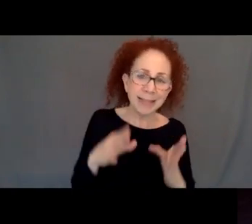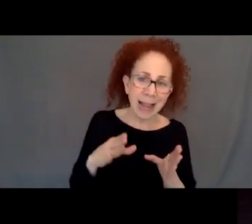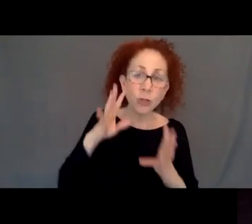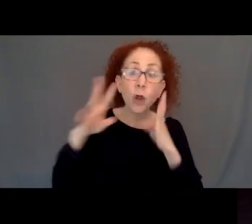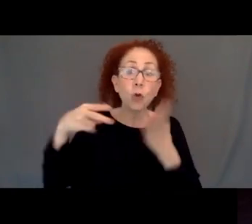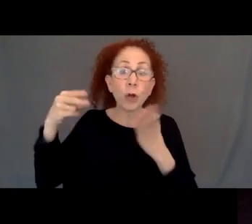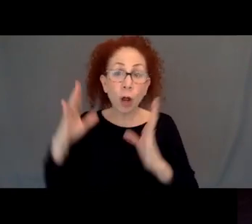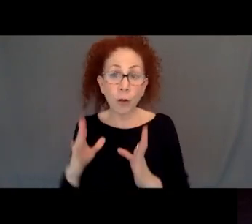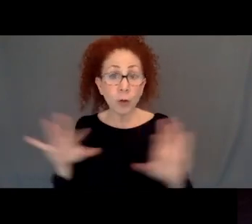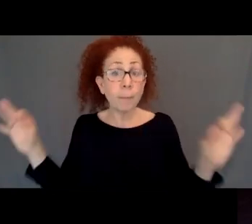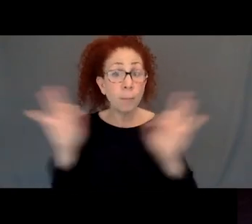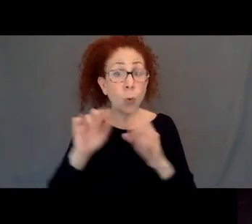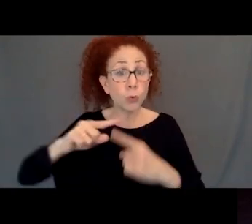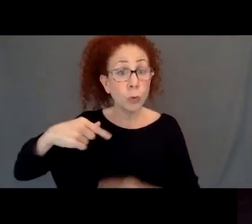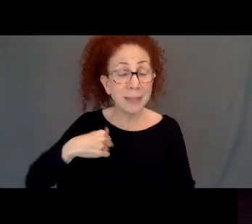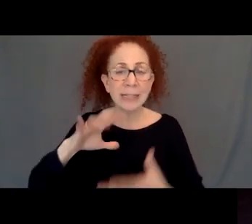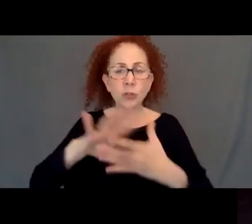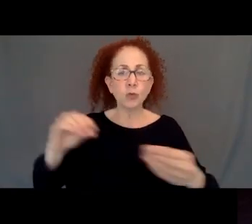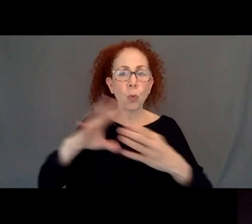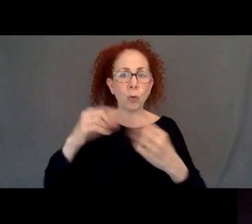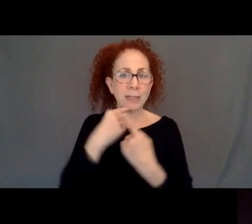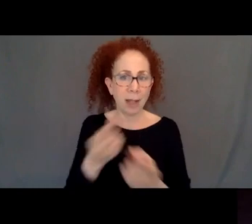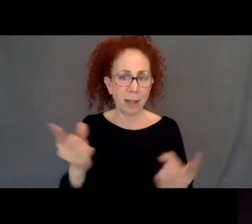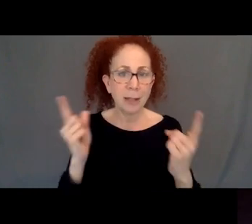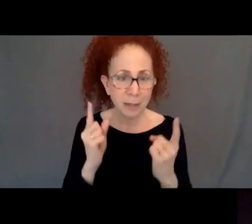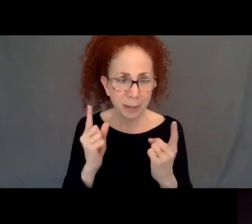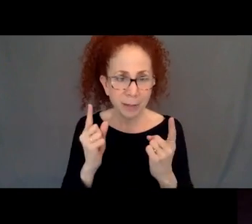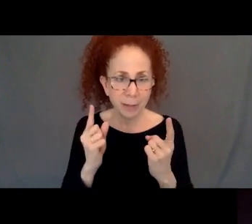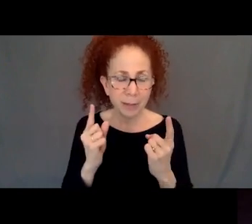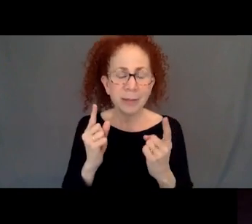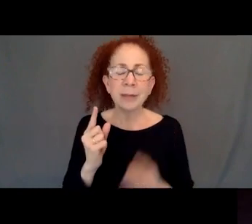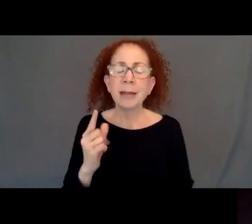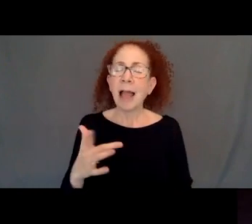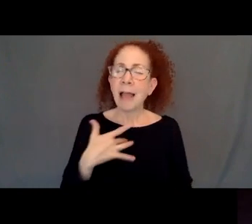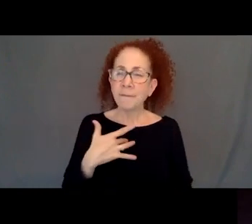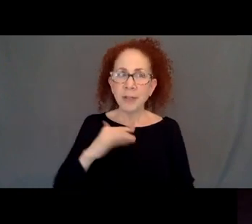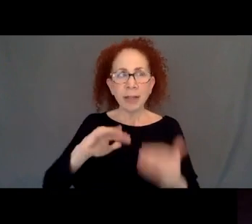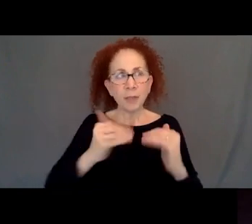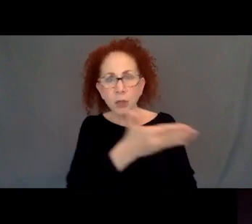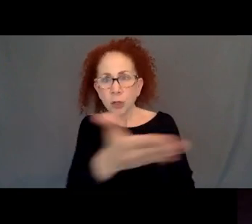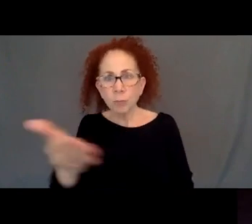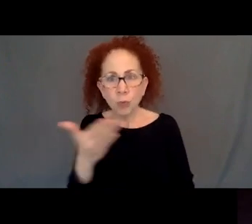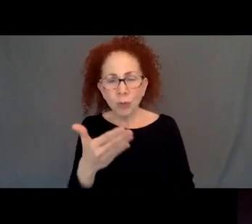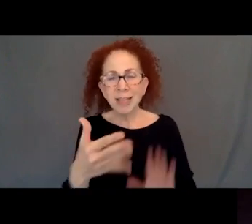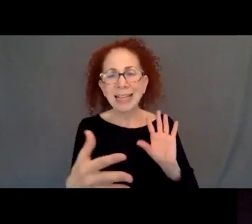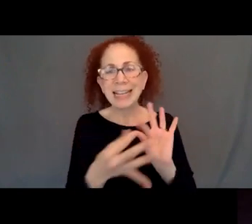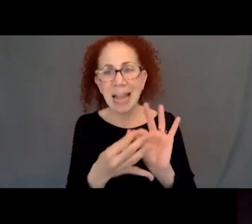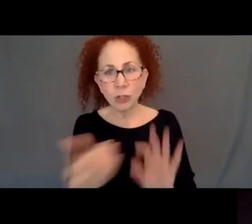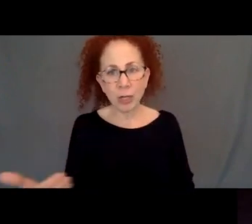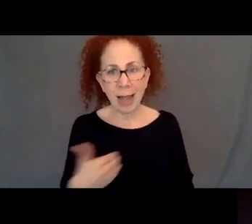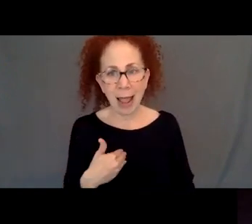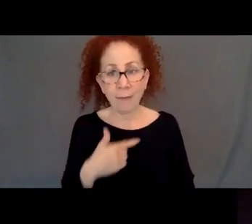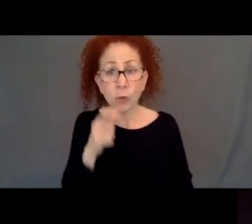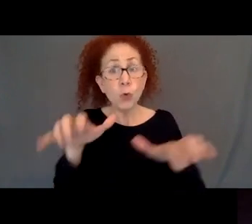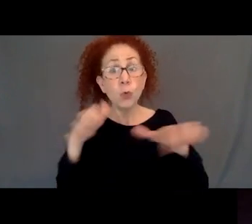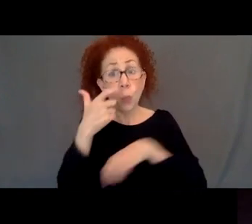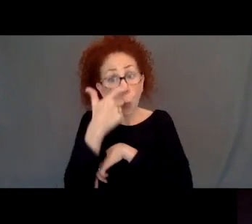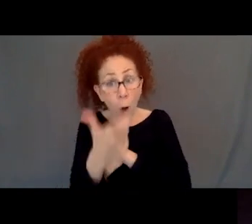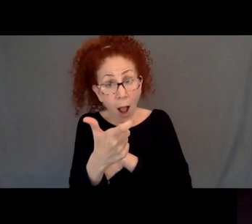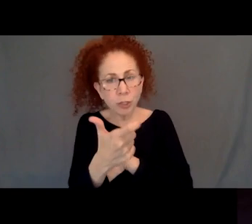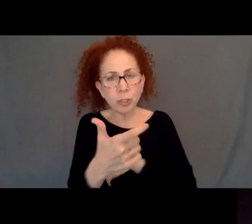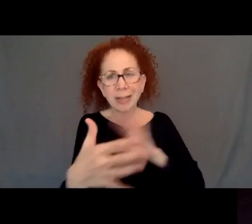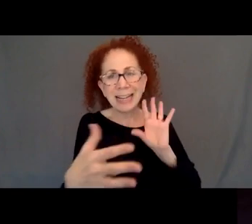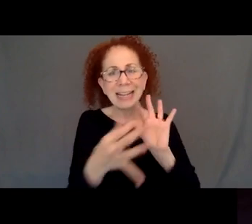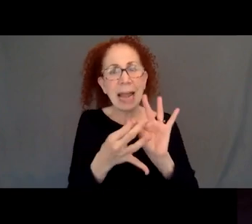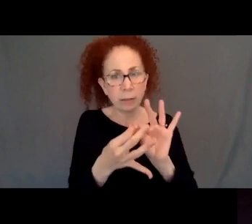choreographer is storytelling and connecting to the community, the people who are viewing the work. And